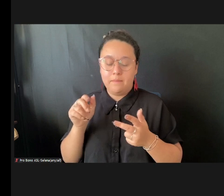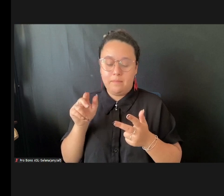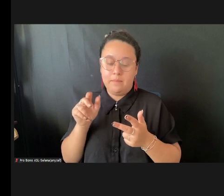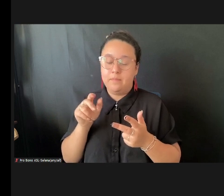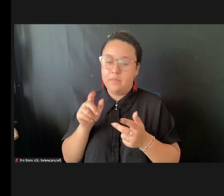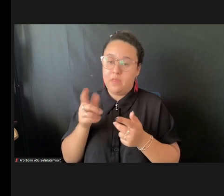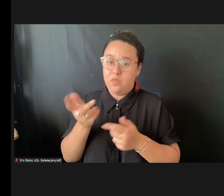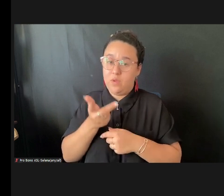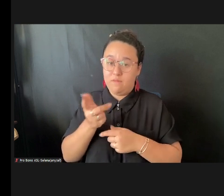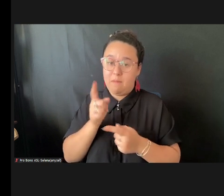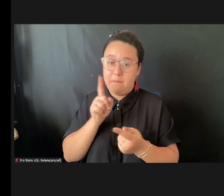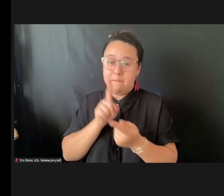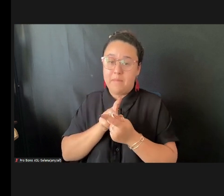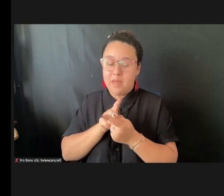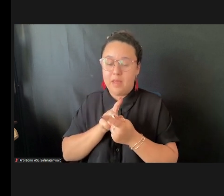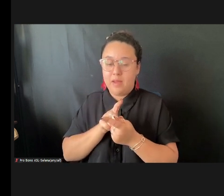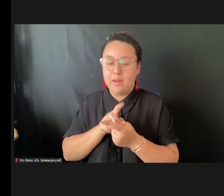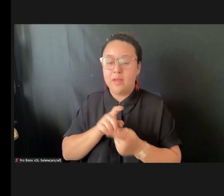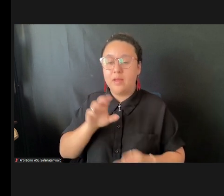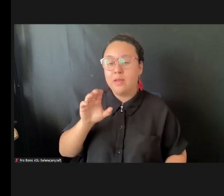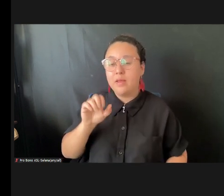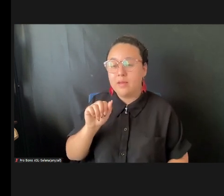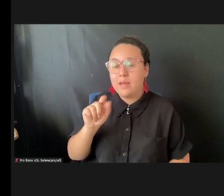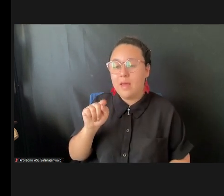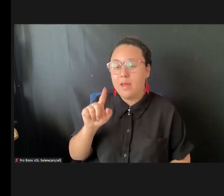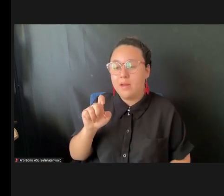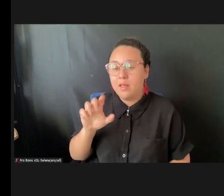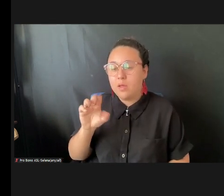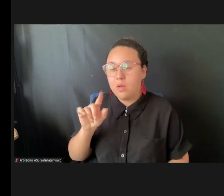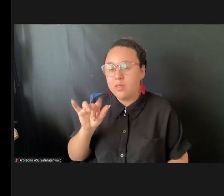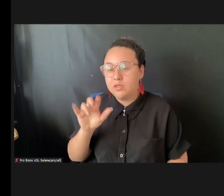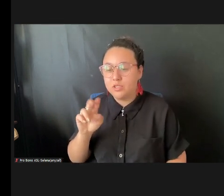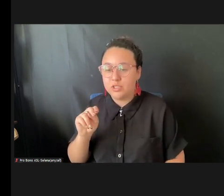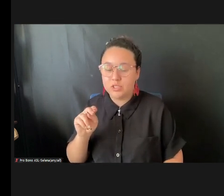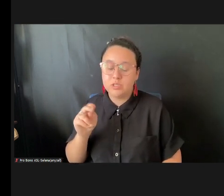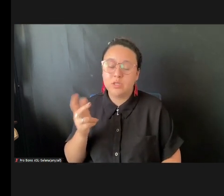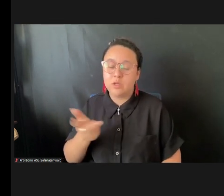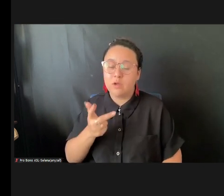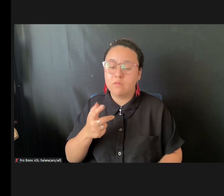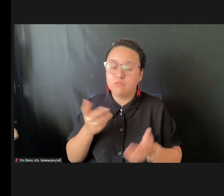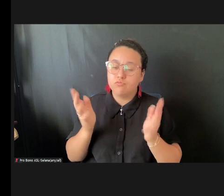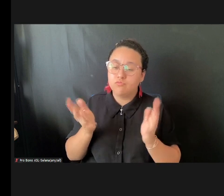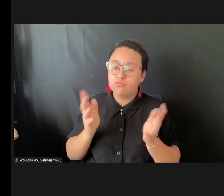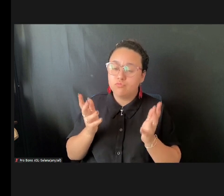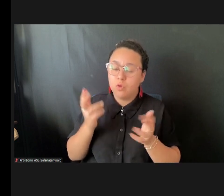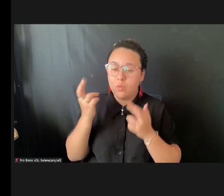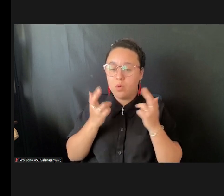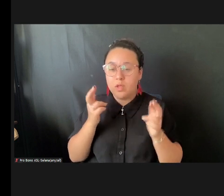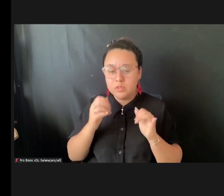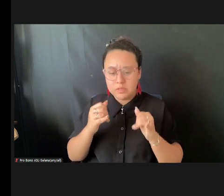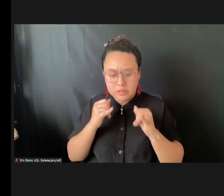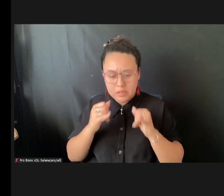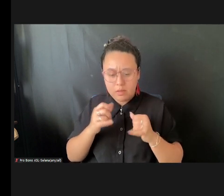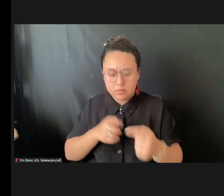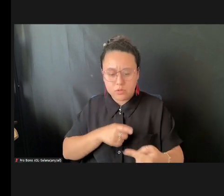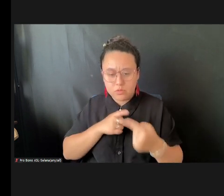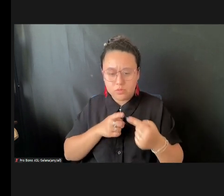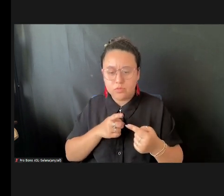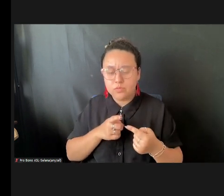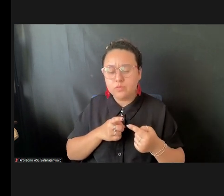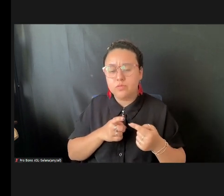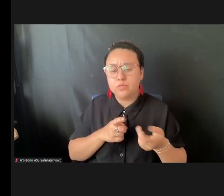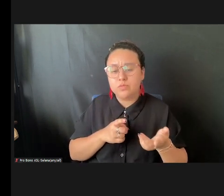so they started talking, and they realized that, you know, that they were all fighting the same struggle. They were all being called out for the